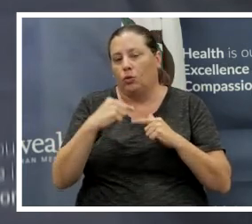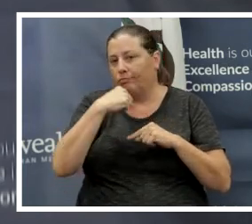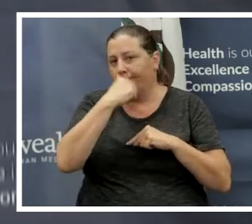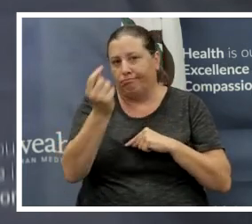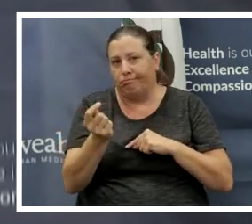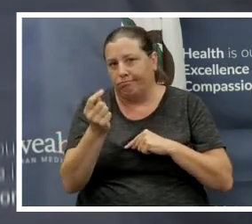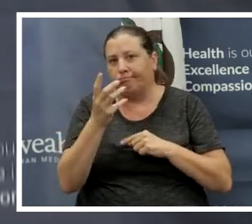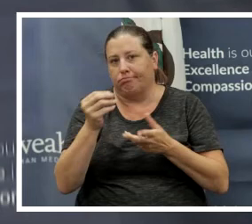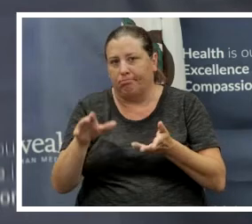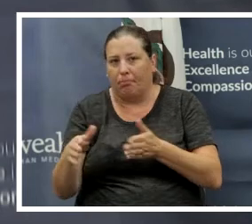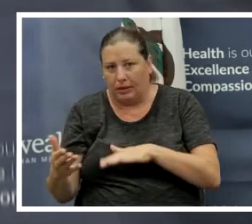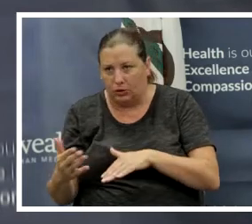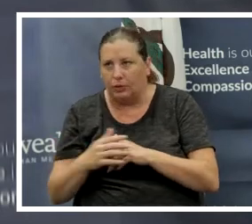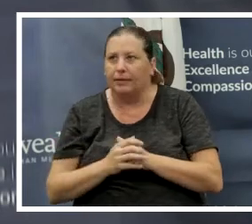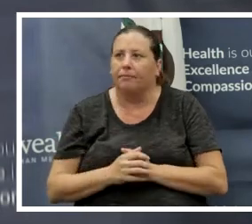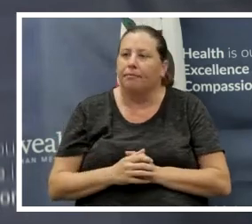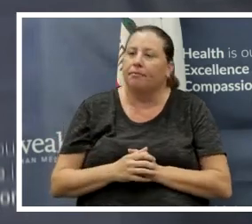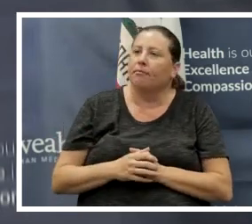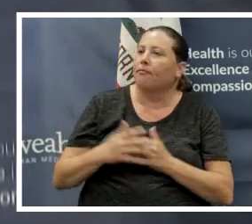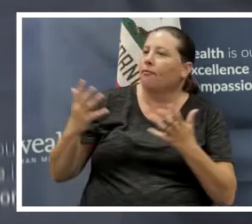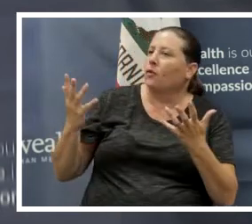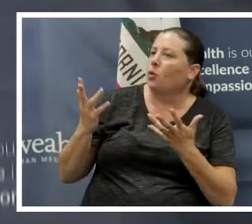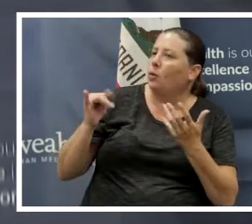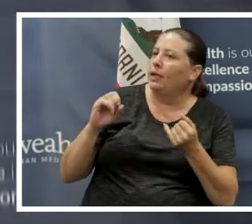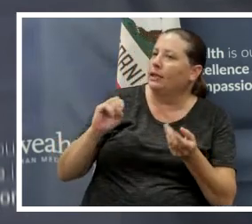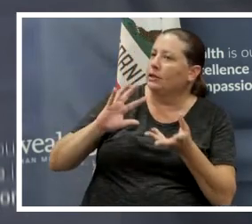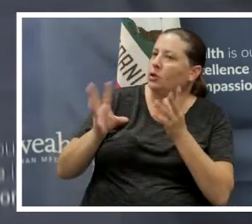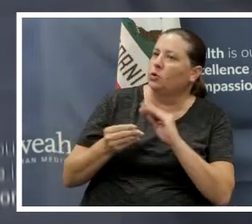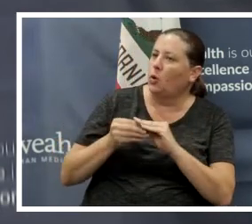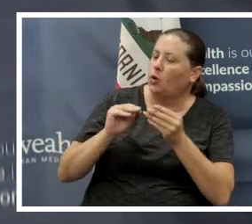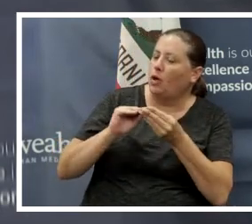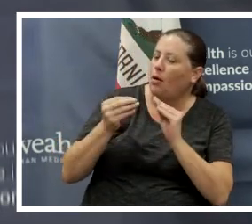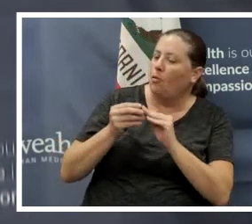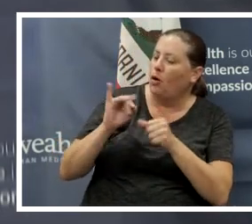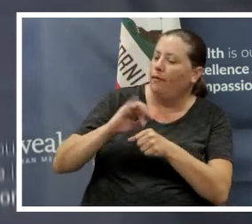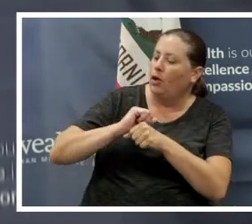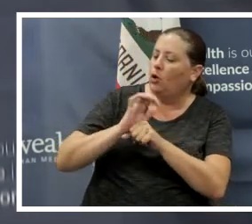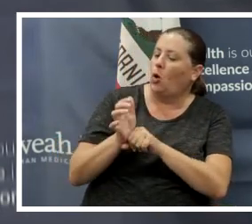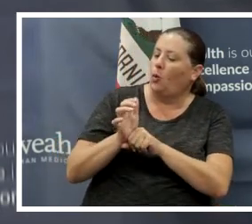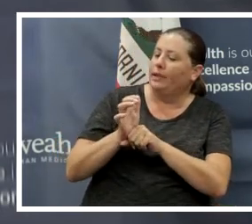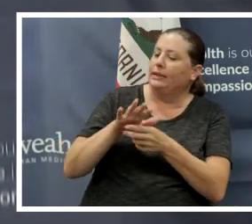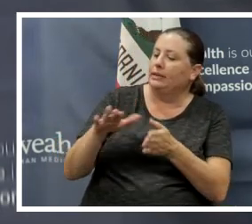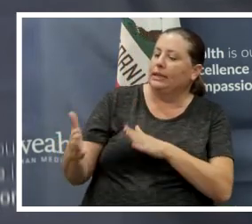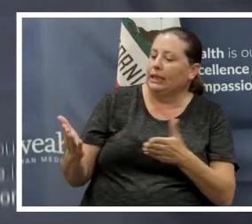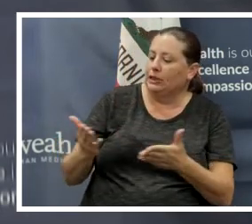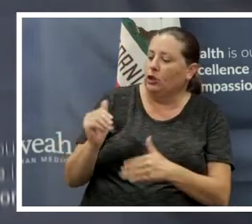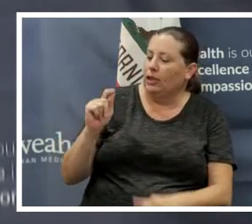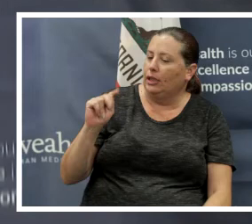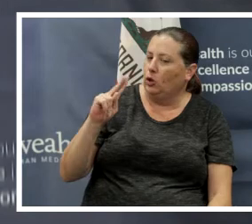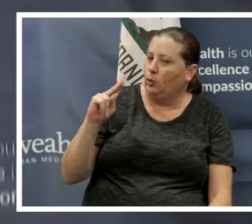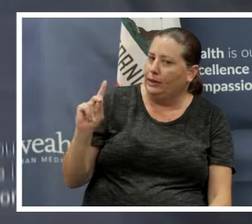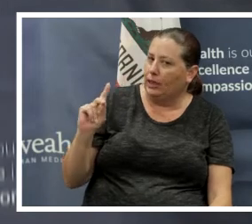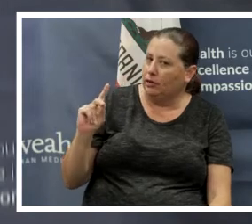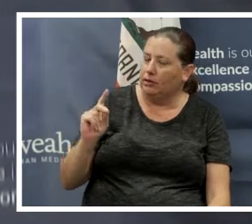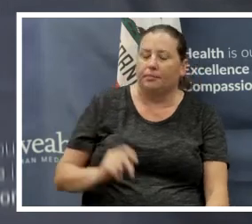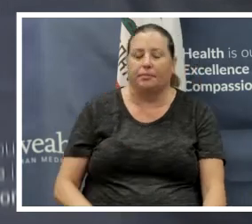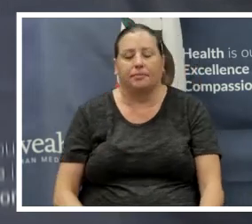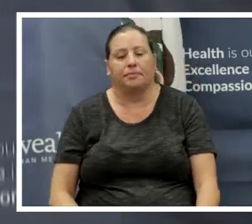they passed away. Okay, what is the total number of COVID deaths that we've had here at Kaweah Delta? So again,